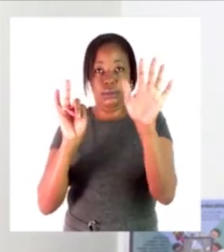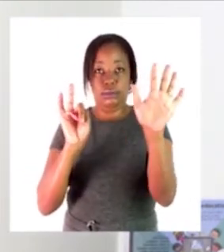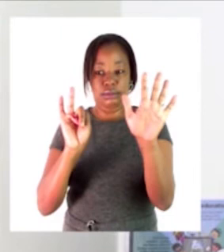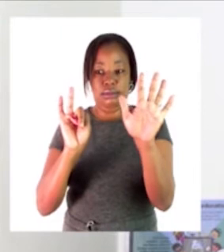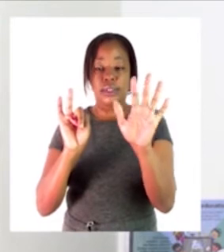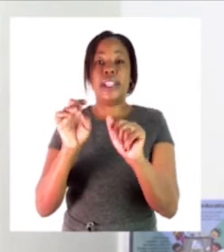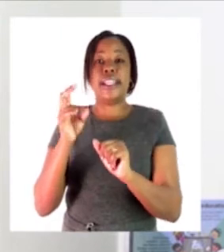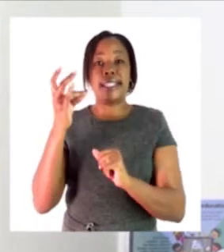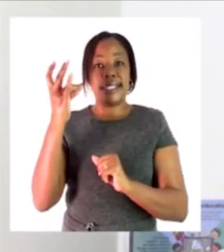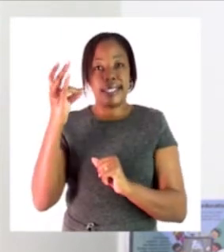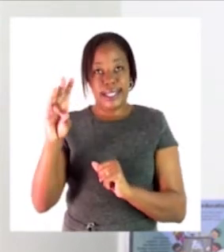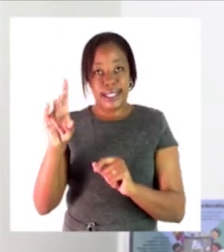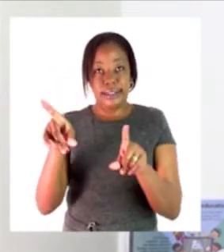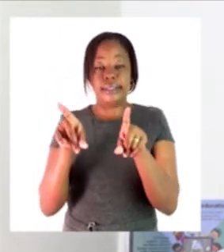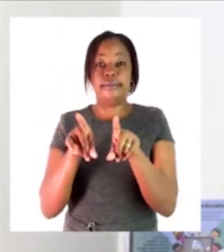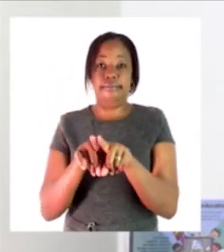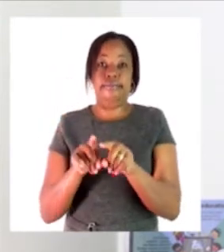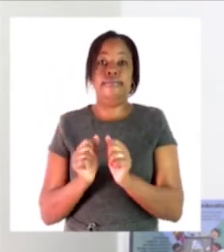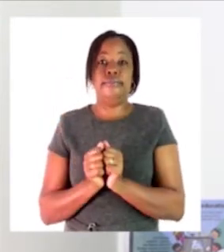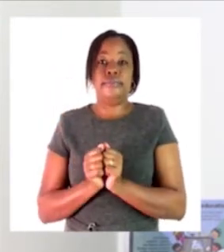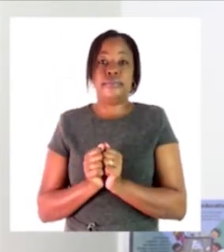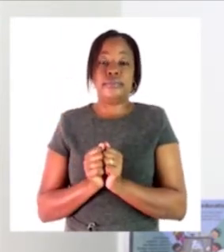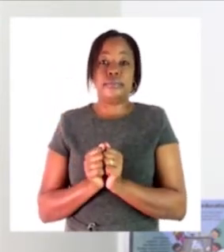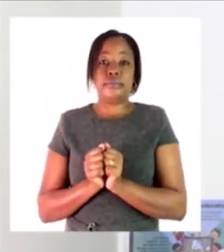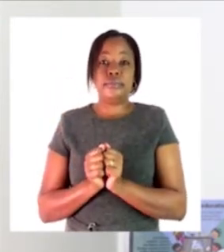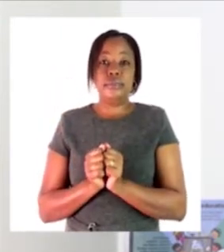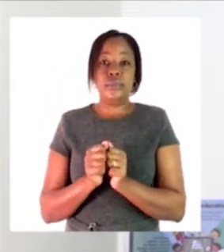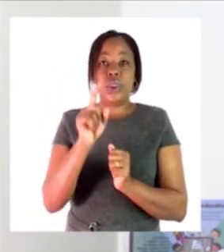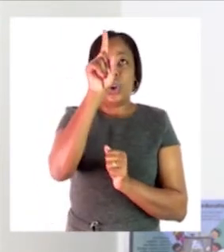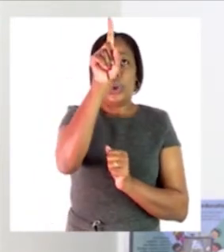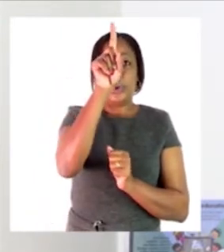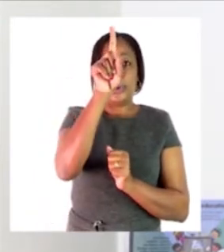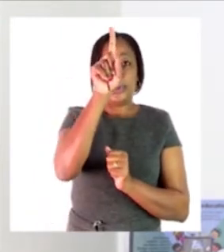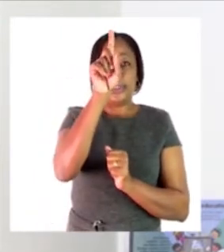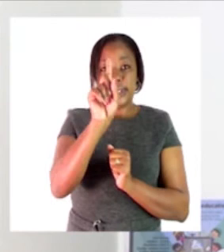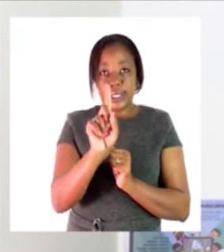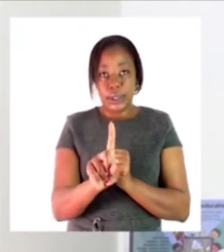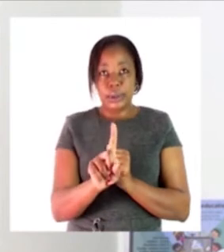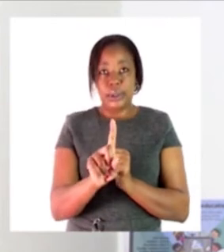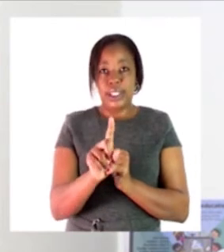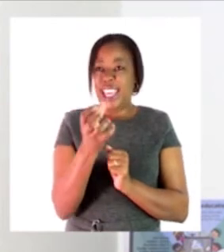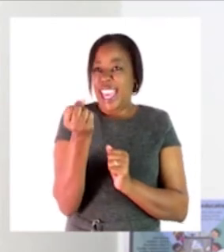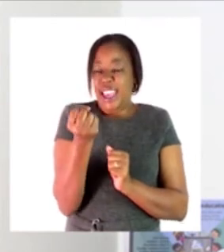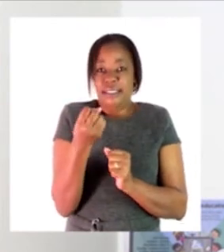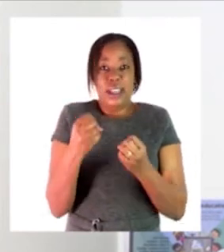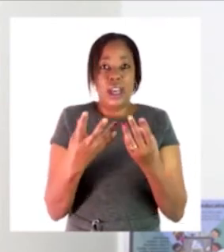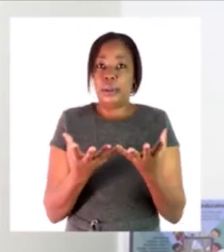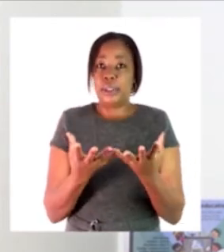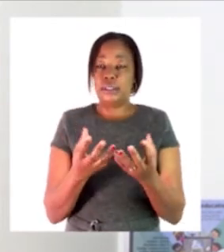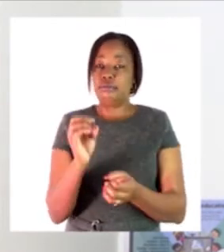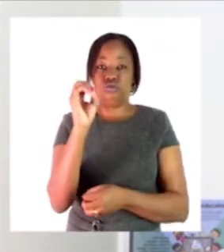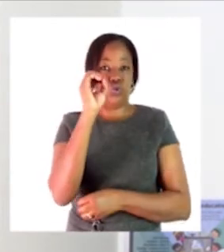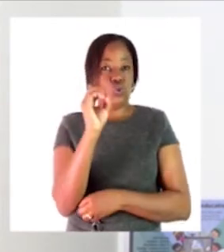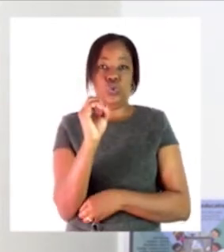1, you only have 1, and if you take it away, what will be left is nothing. Then you just have a 0. So this is the quickest way you can